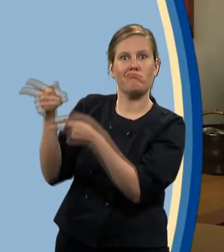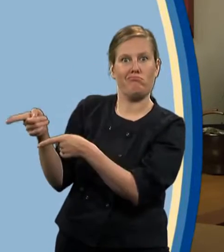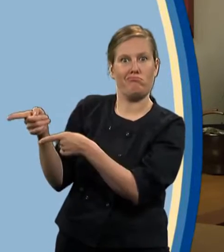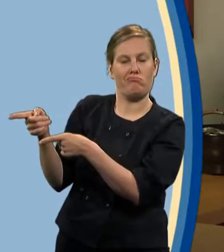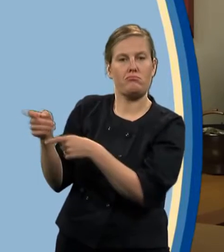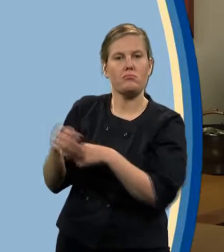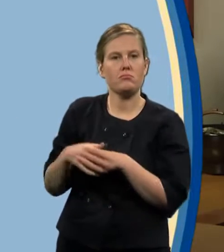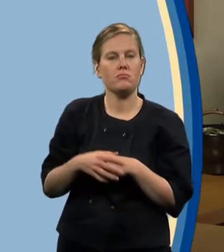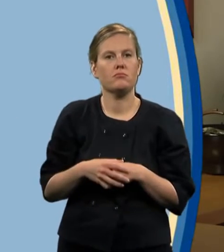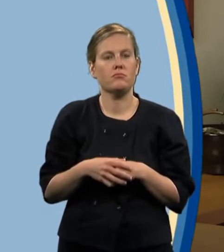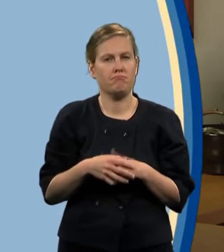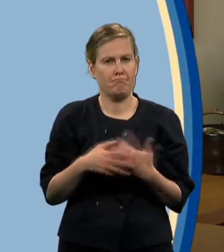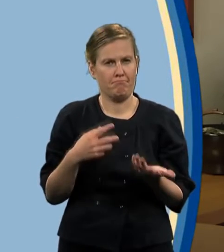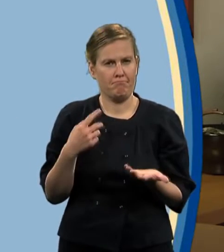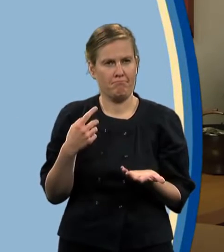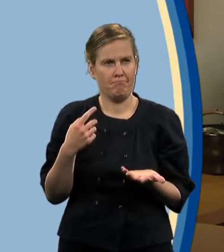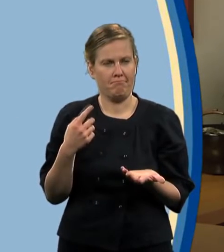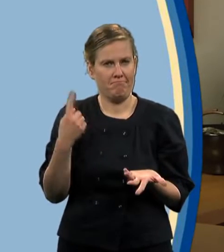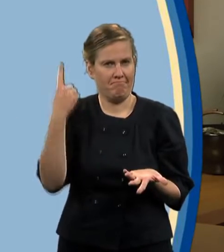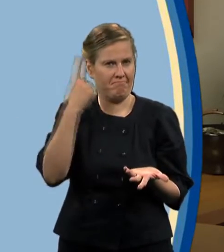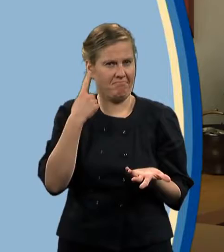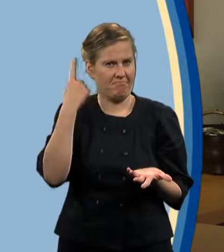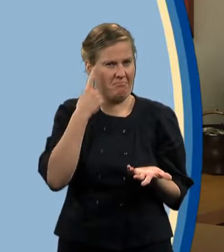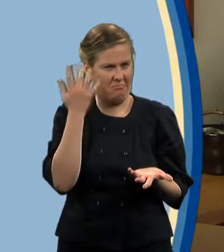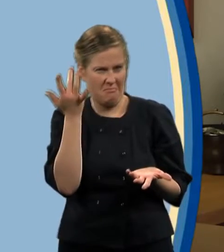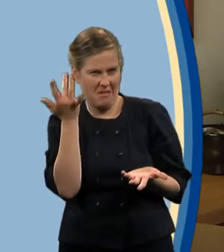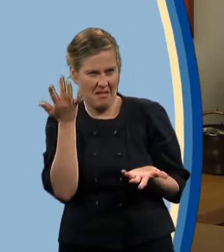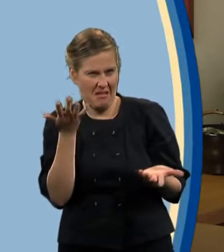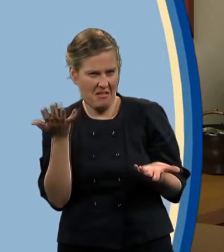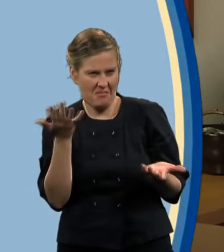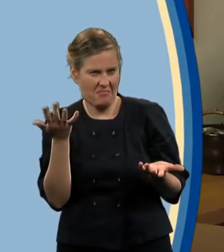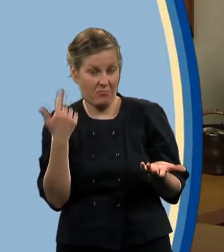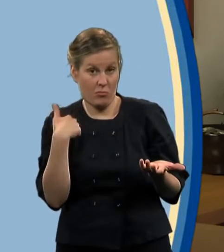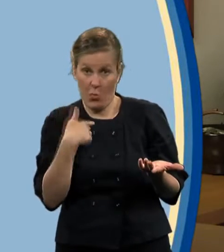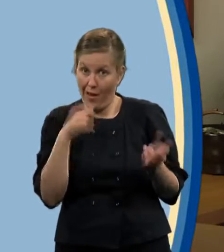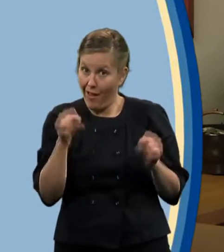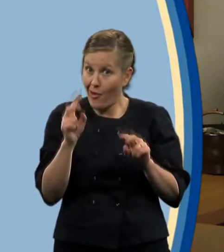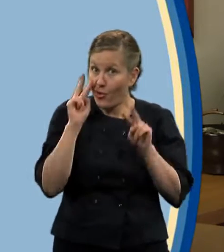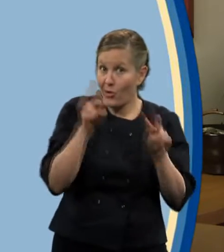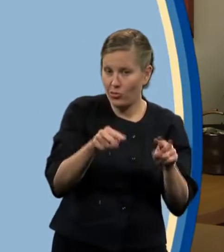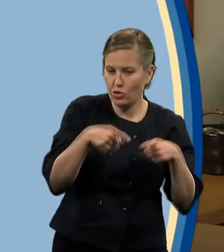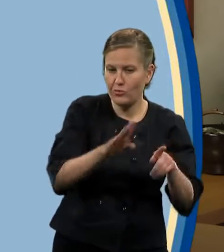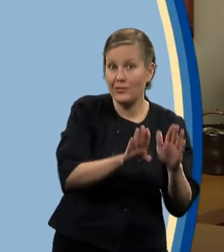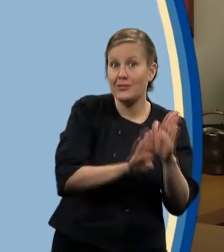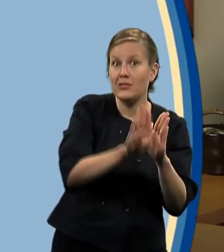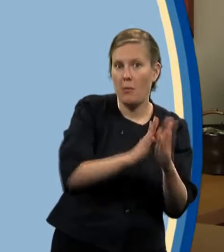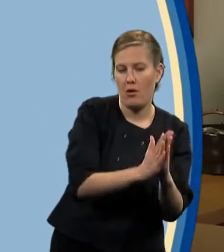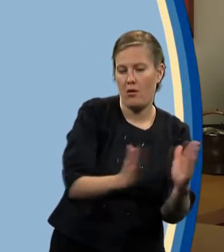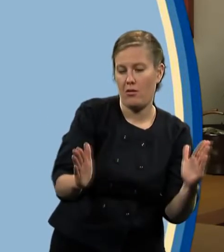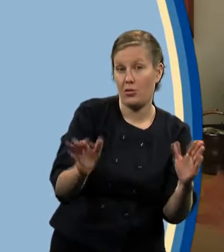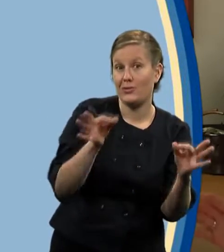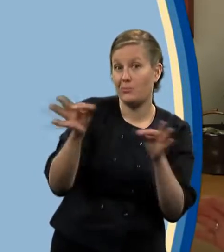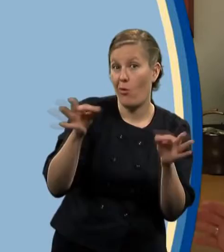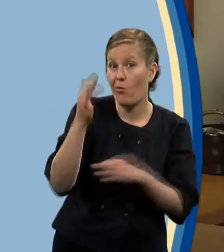had only spoken language instruction. And so why might that be? And we can actually track